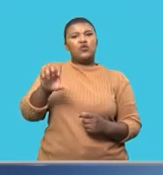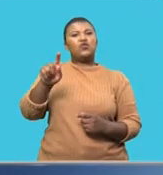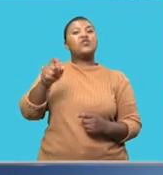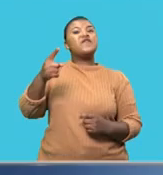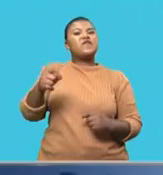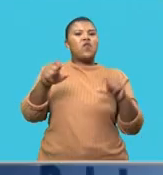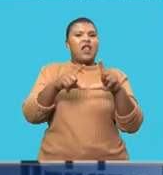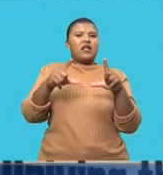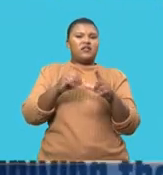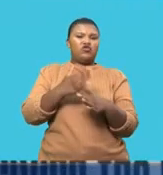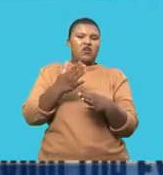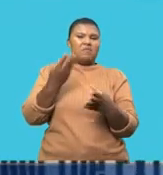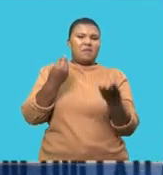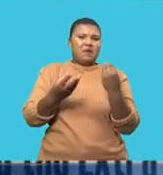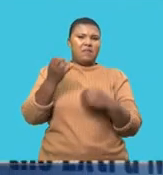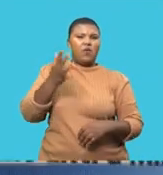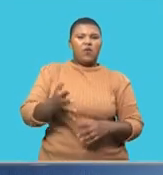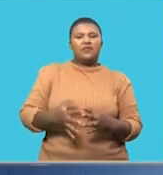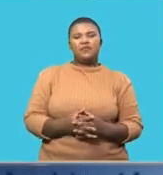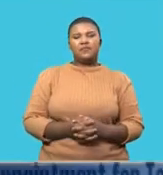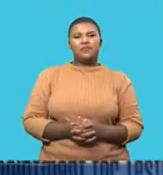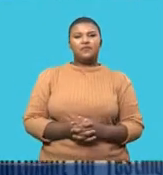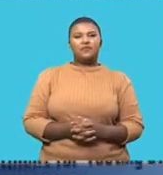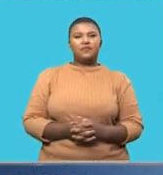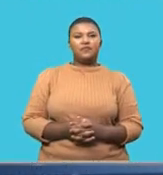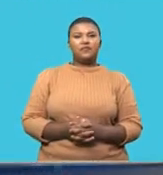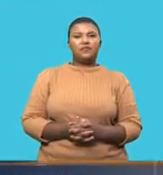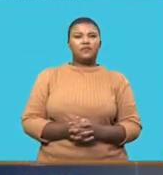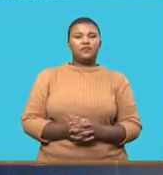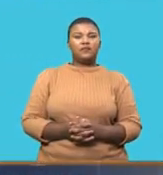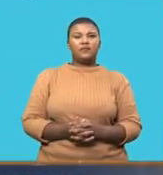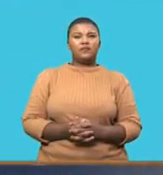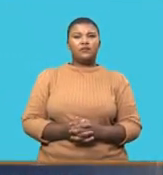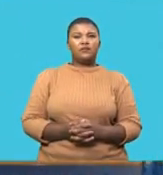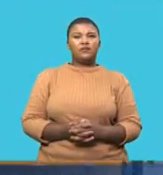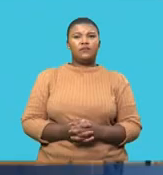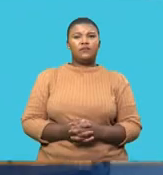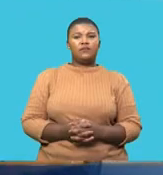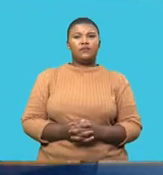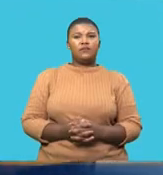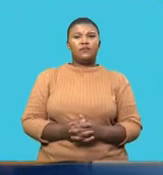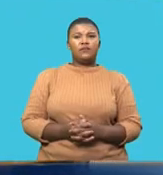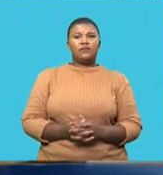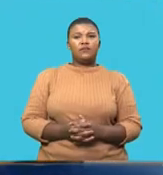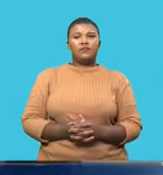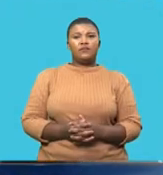tsa di-license. Di tabeng tsa Soweto TV ke manini morolo ke le Diepsloot.